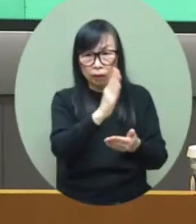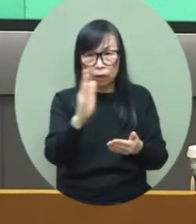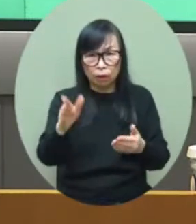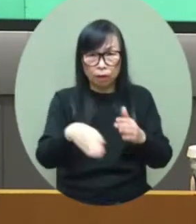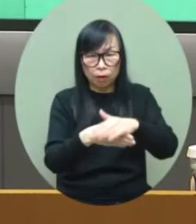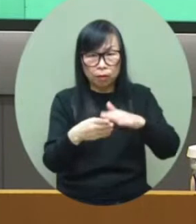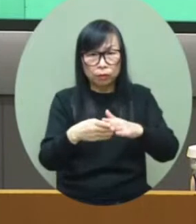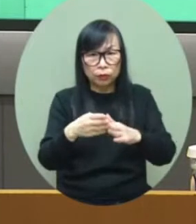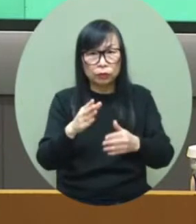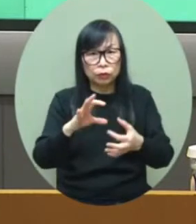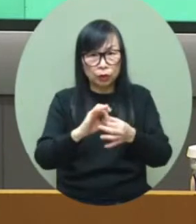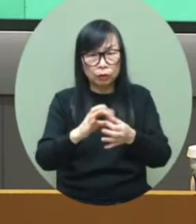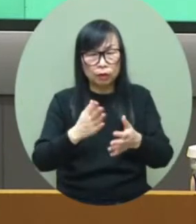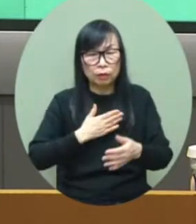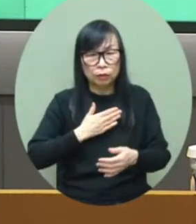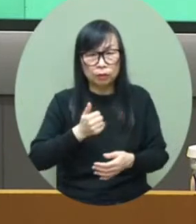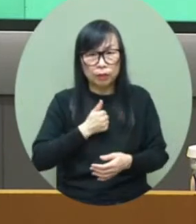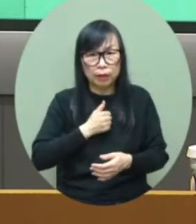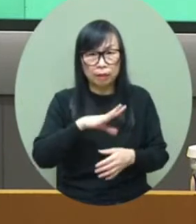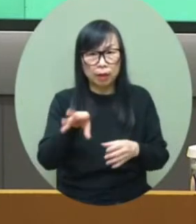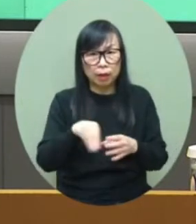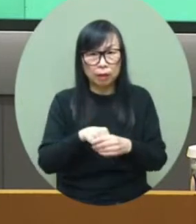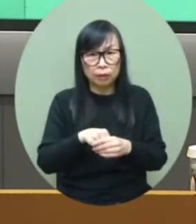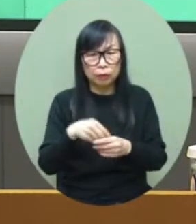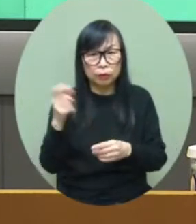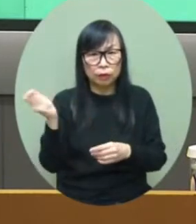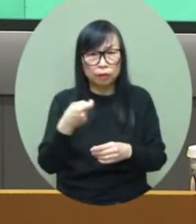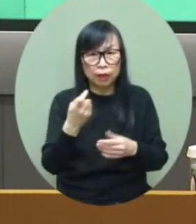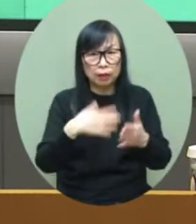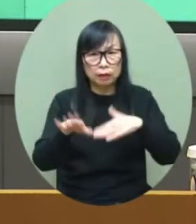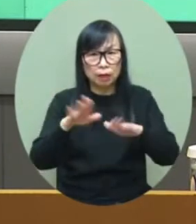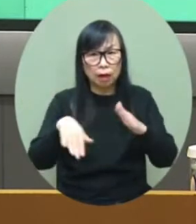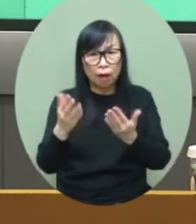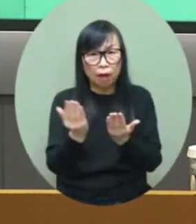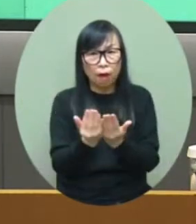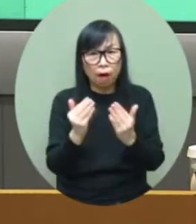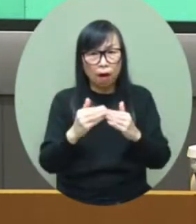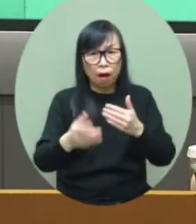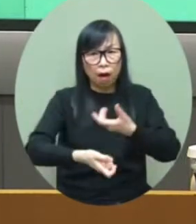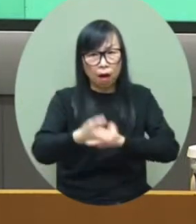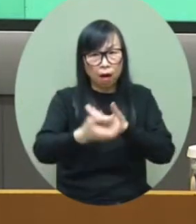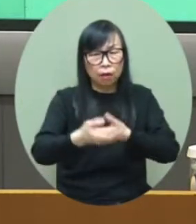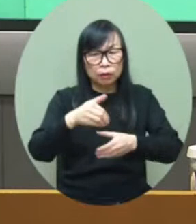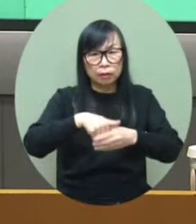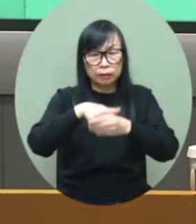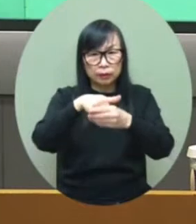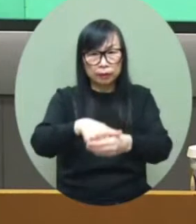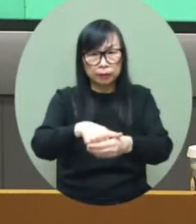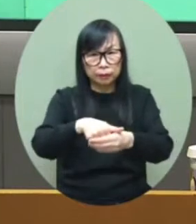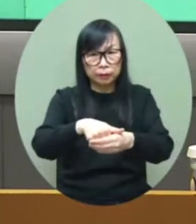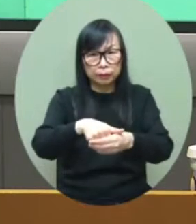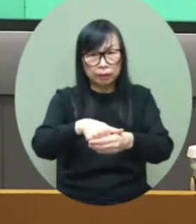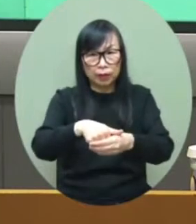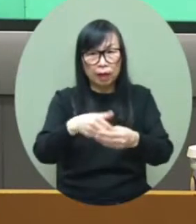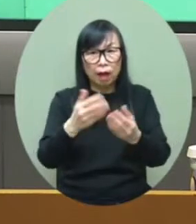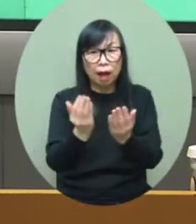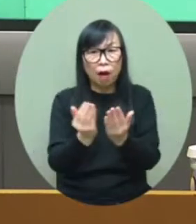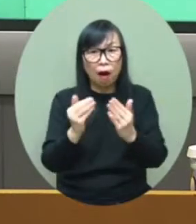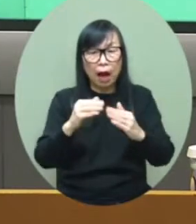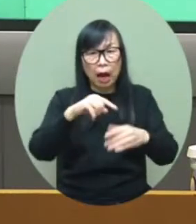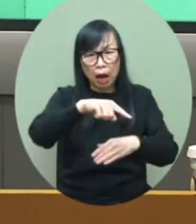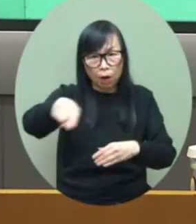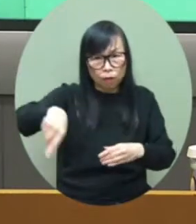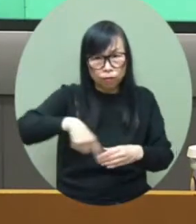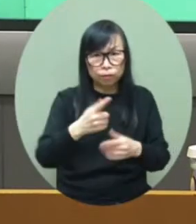we want to facilitate the movement of cross-boundary coach buses. So we will work with